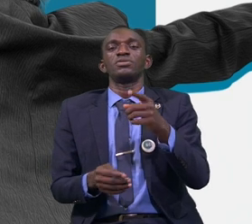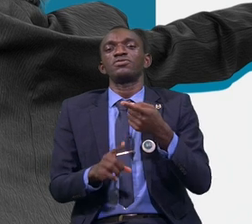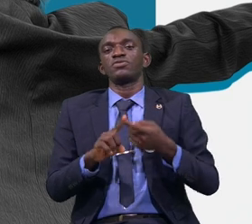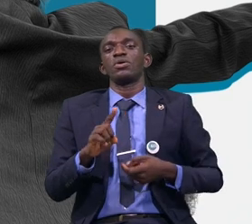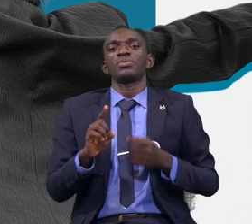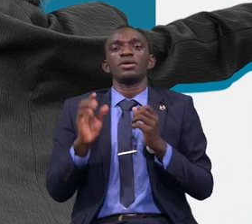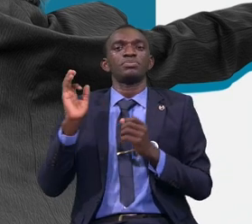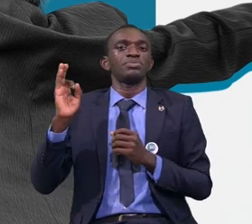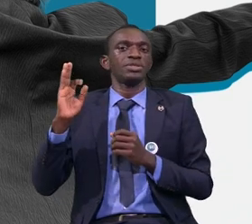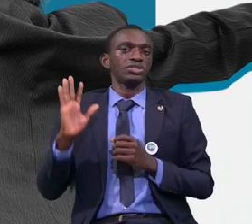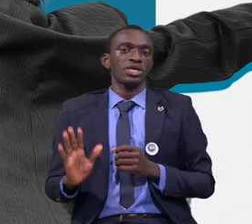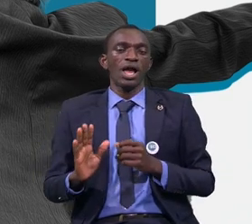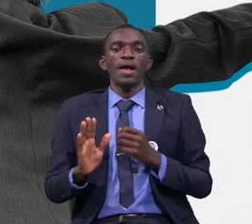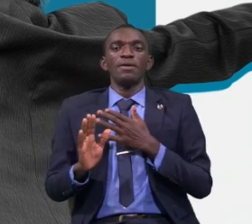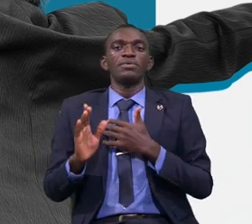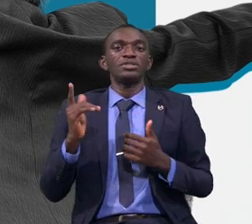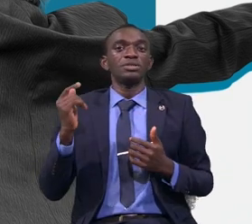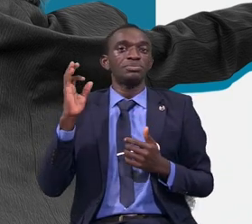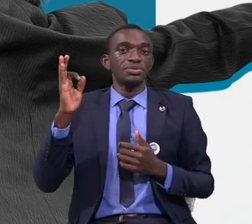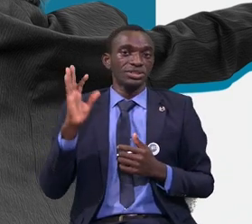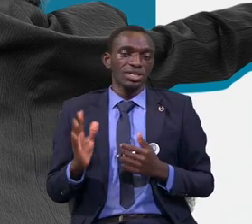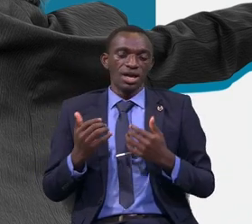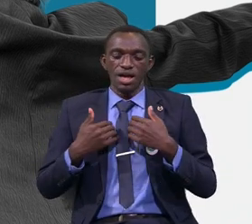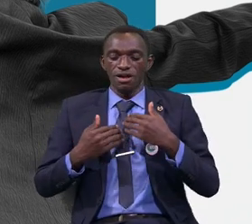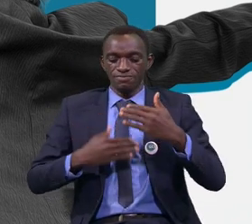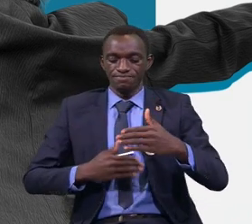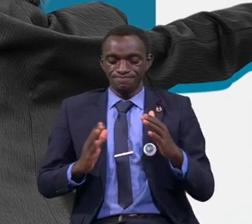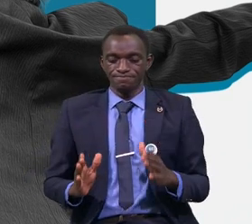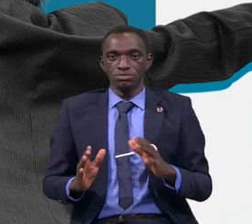There is a parcel from the convener for you.